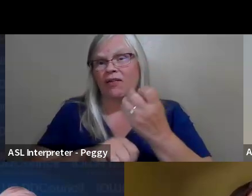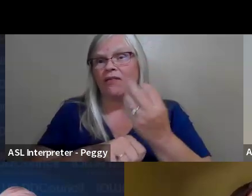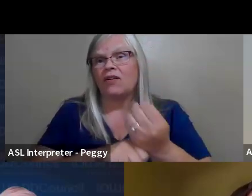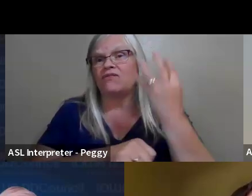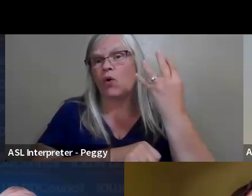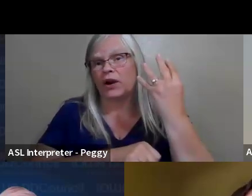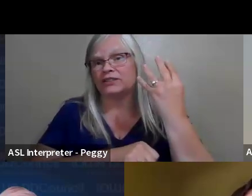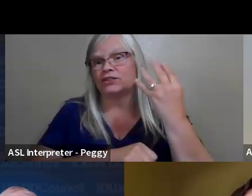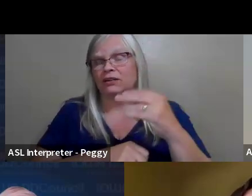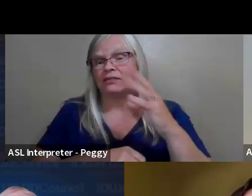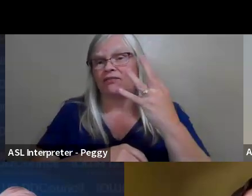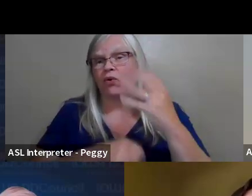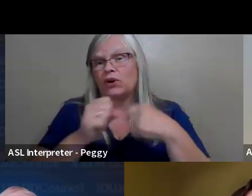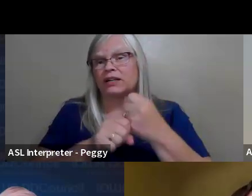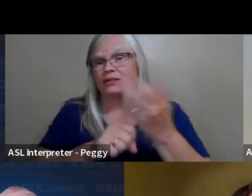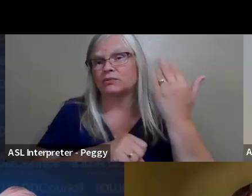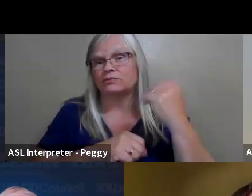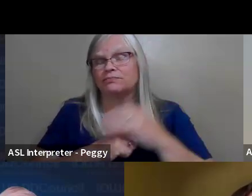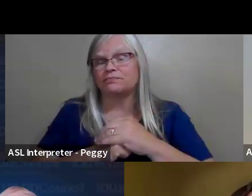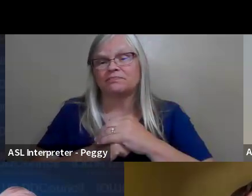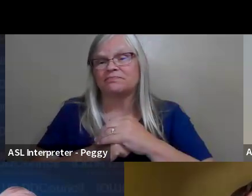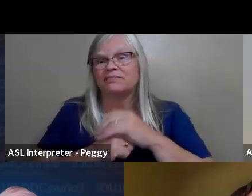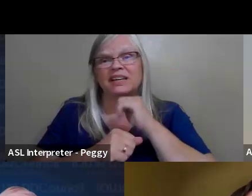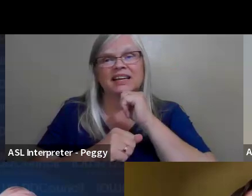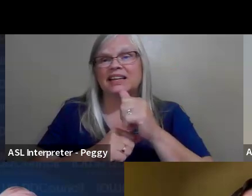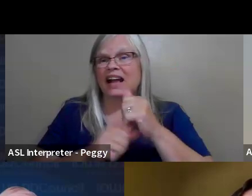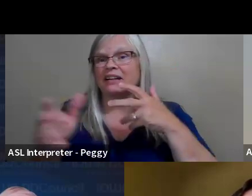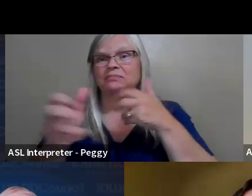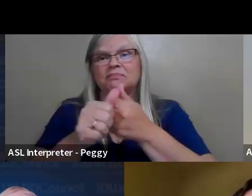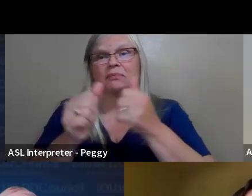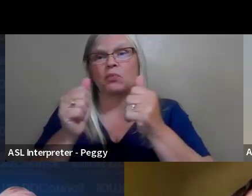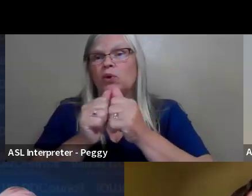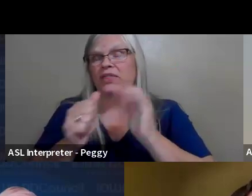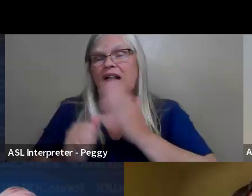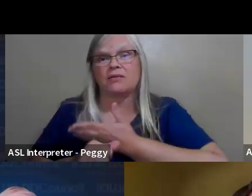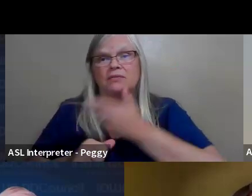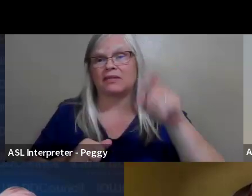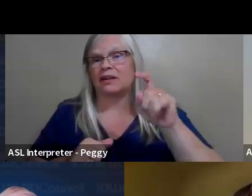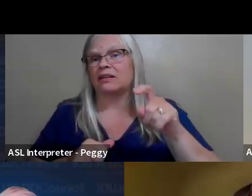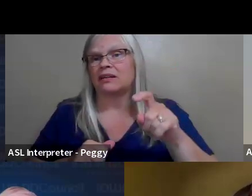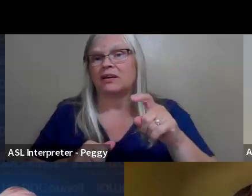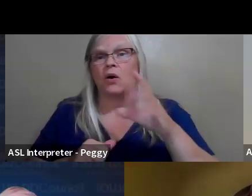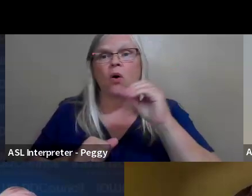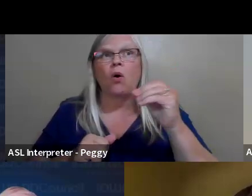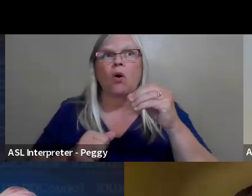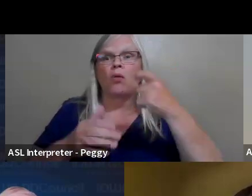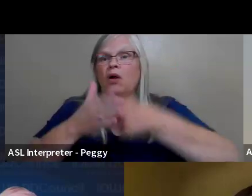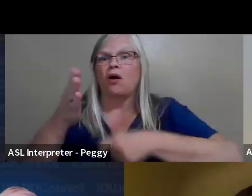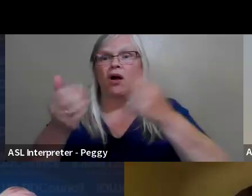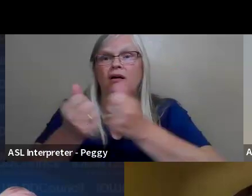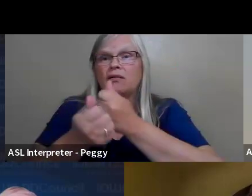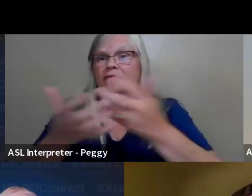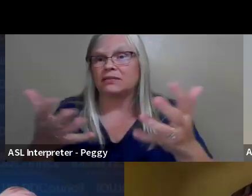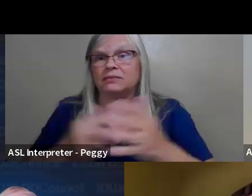ago. And clearly that is not keeping up with the need. Clearly that is not even keeping up with inflation.